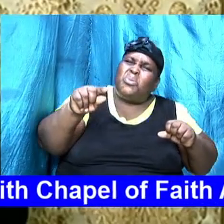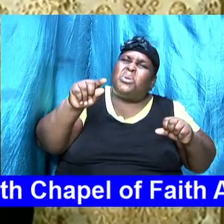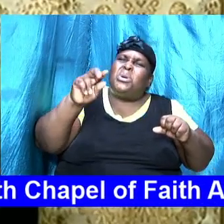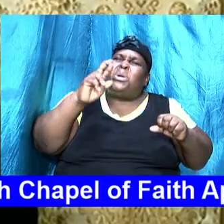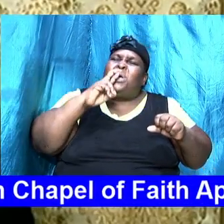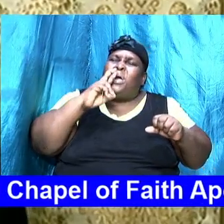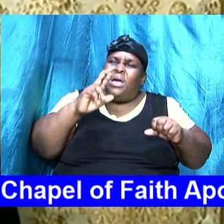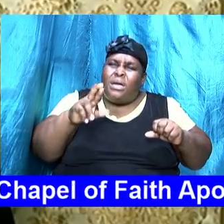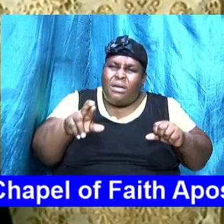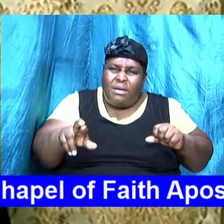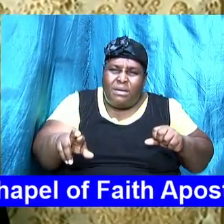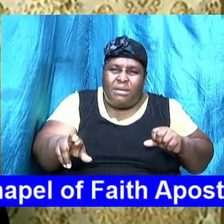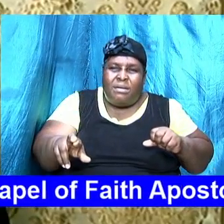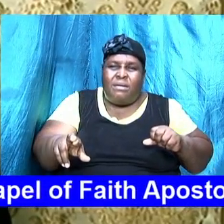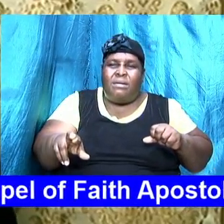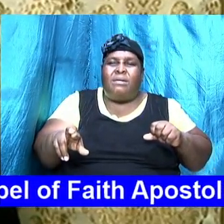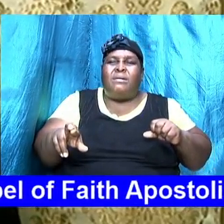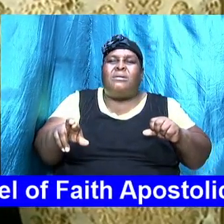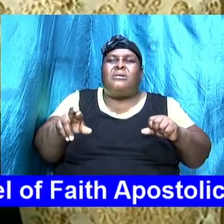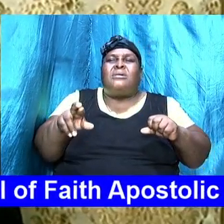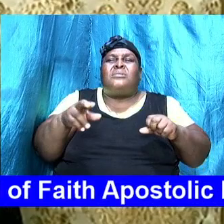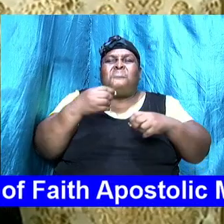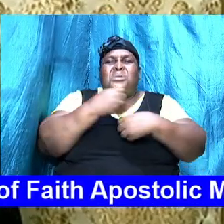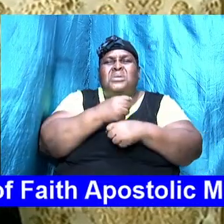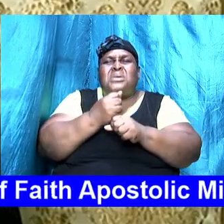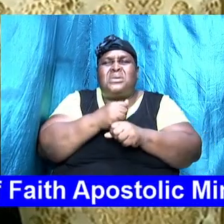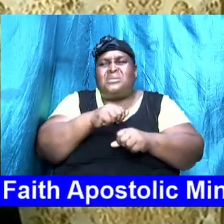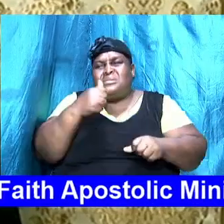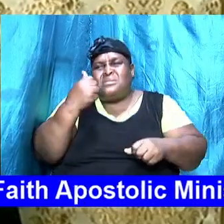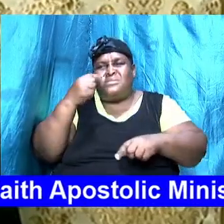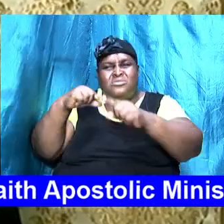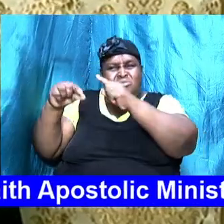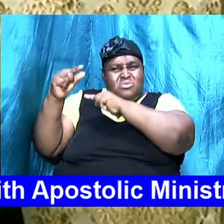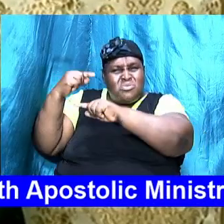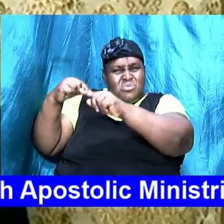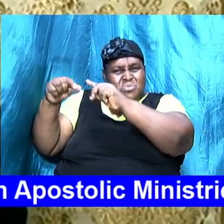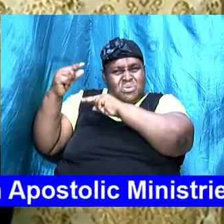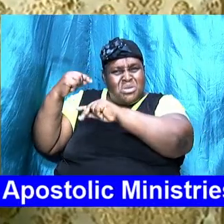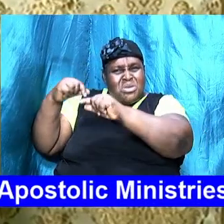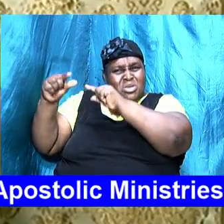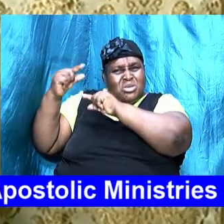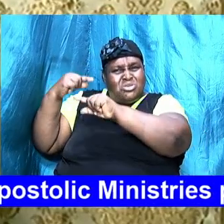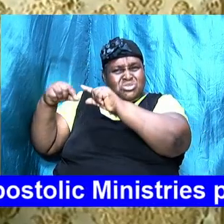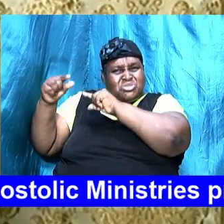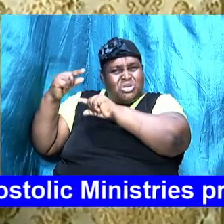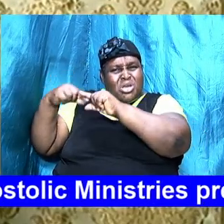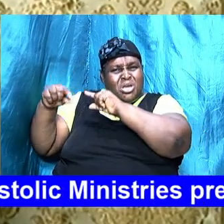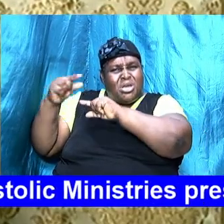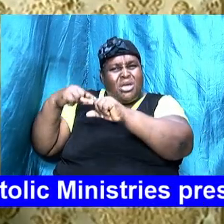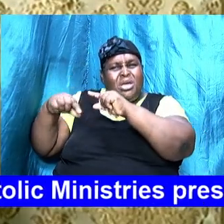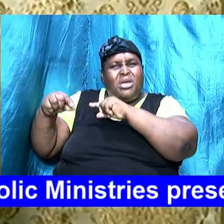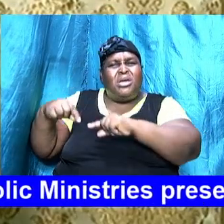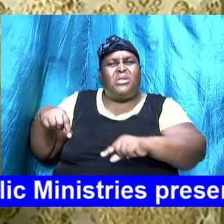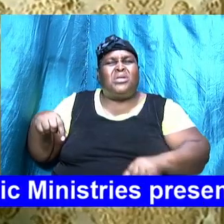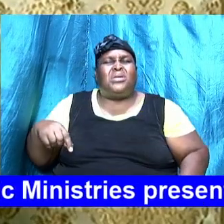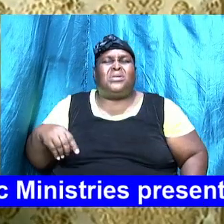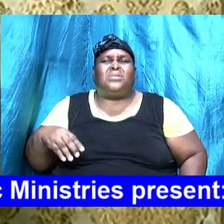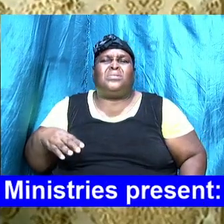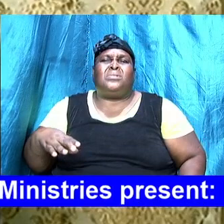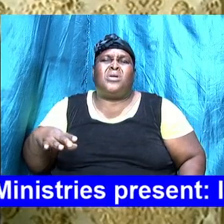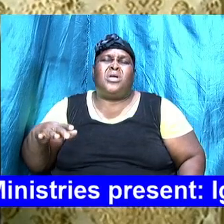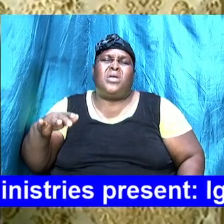another generation. It means that when they grow up, you see what most folks don't know, you know, children end